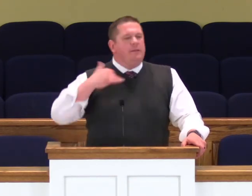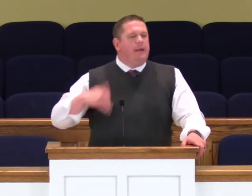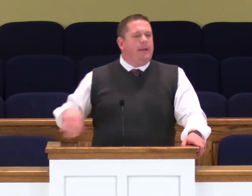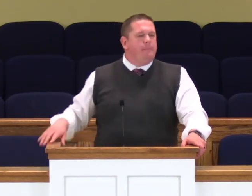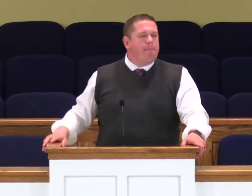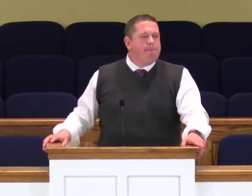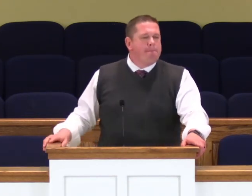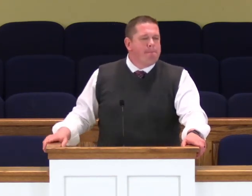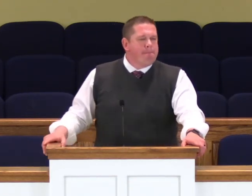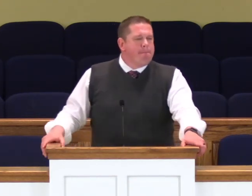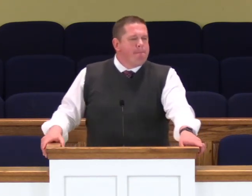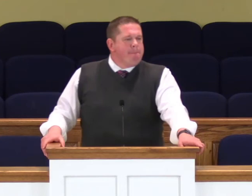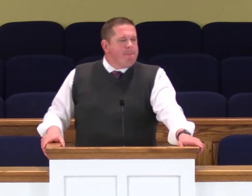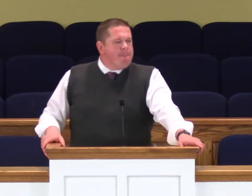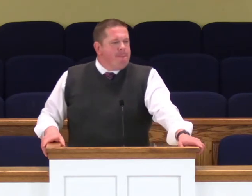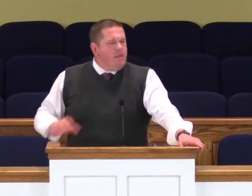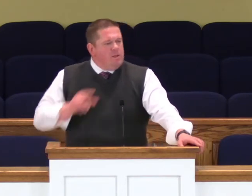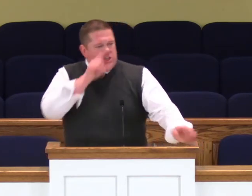your God tonight?